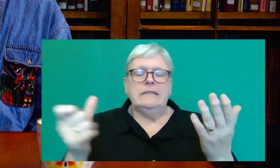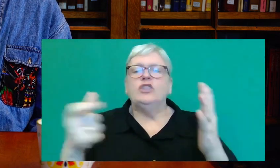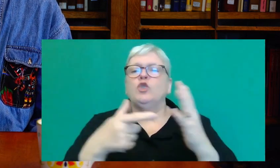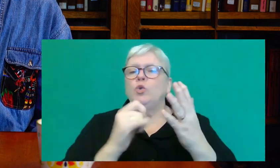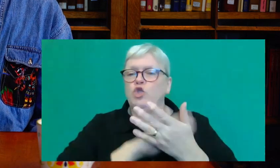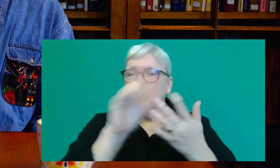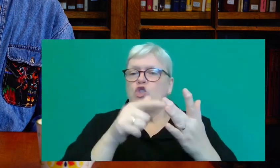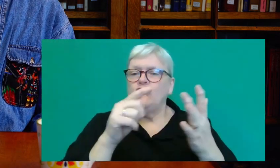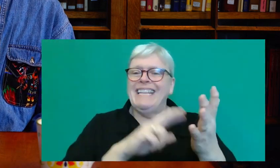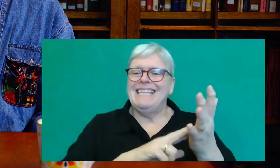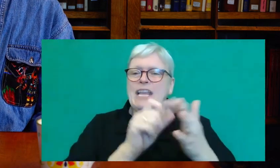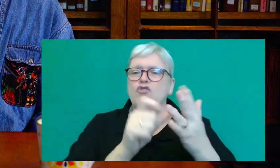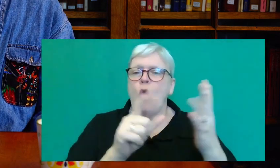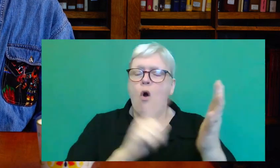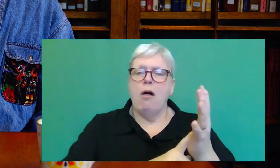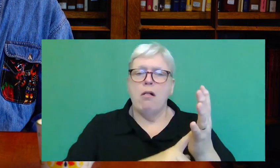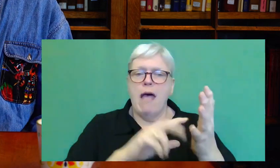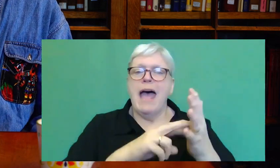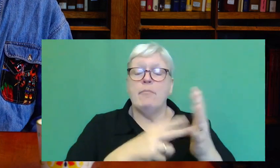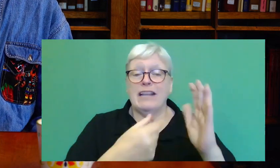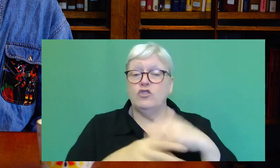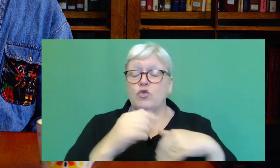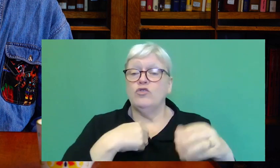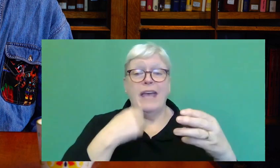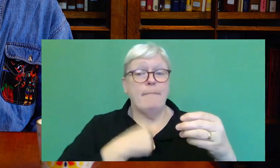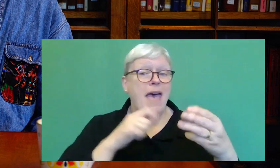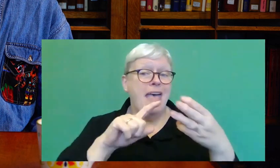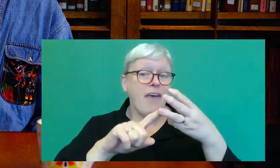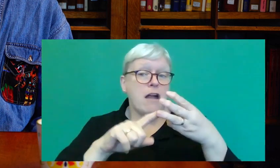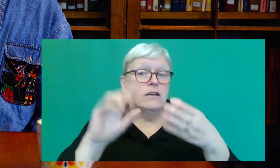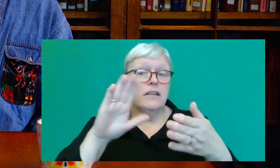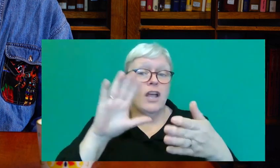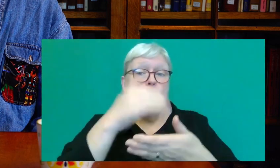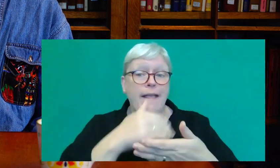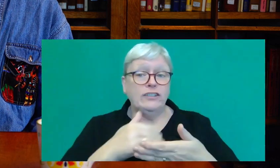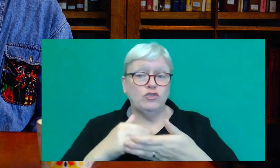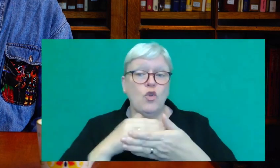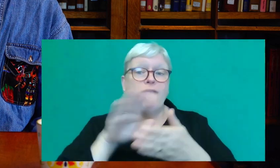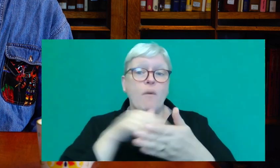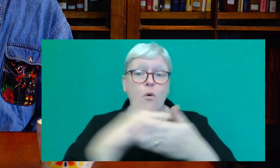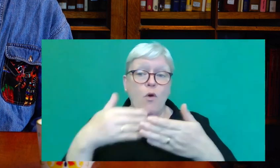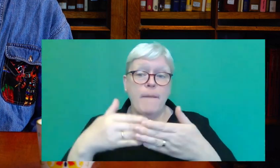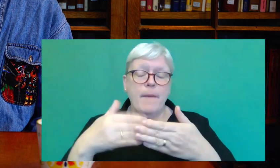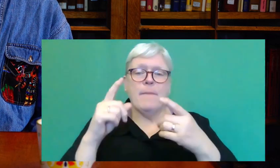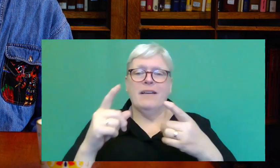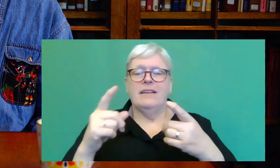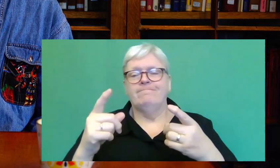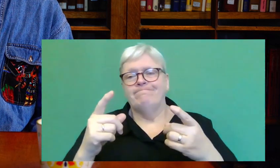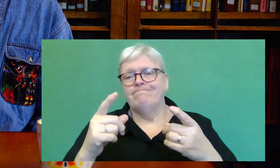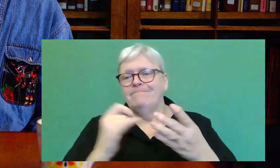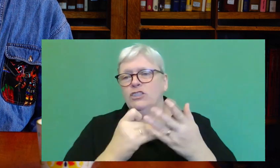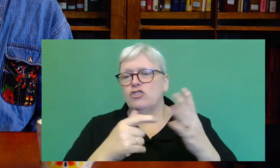to go there to write the third poetry collection. Right. And then obviously Scott disappeared